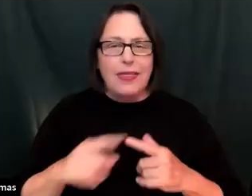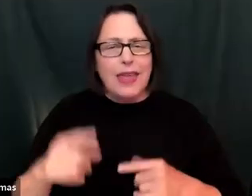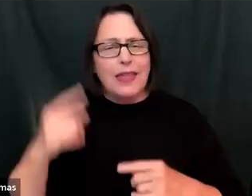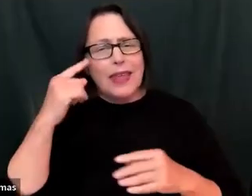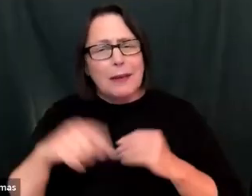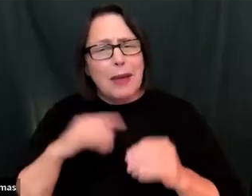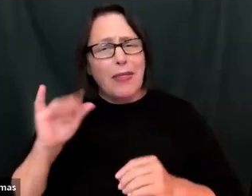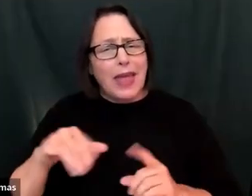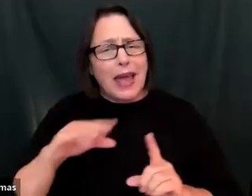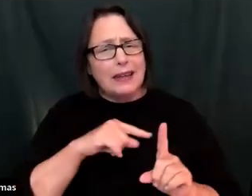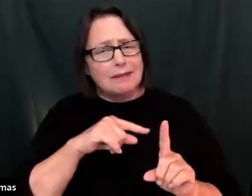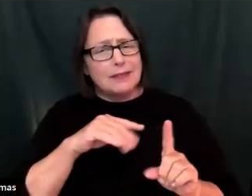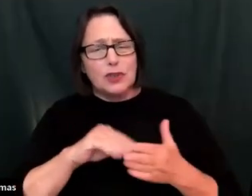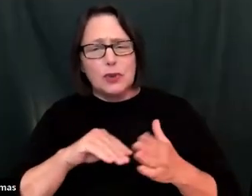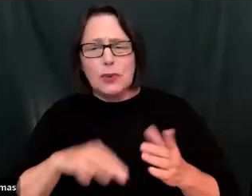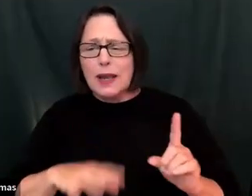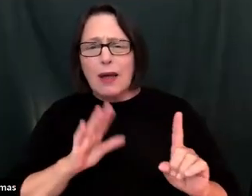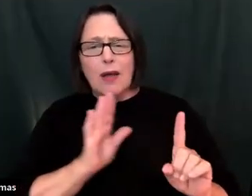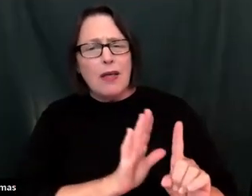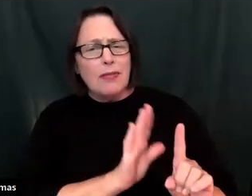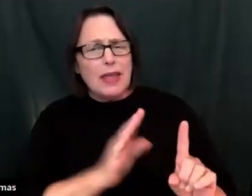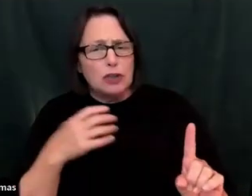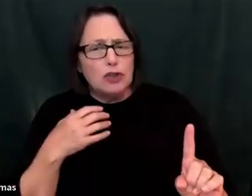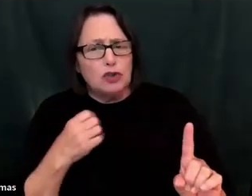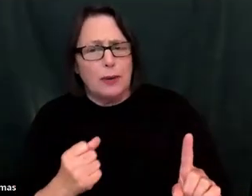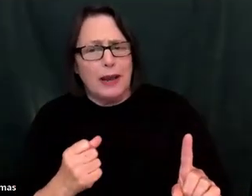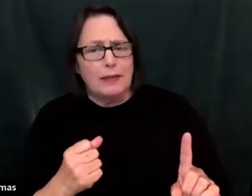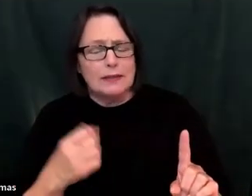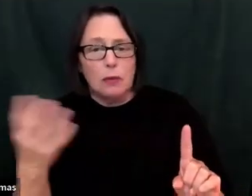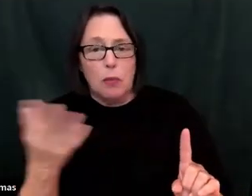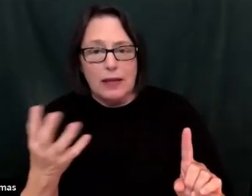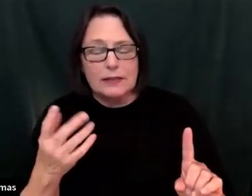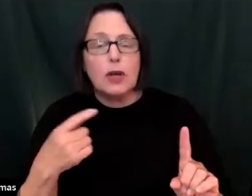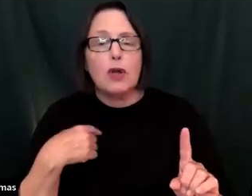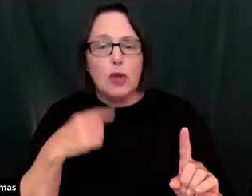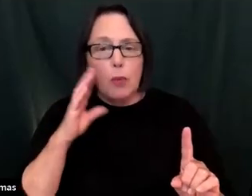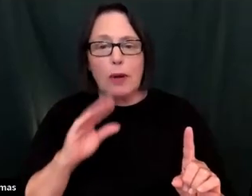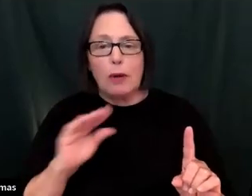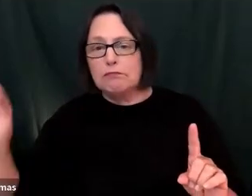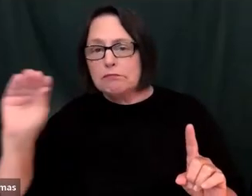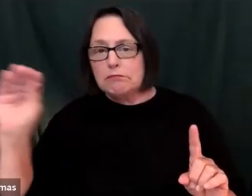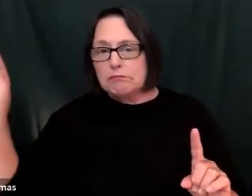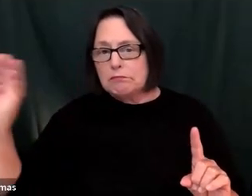strengths. And you'll write those down separately to the side.